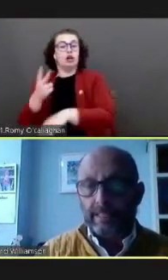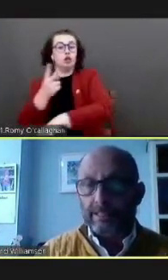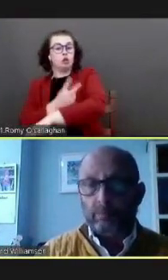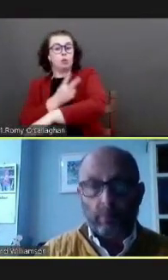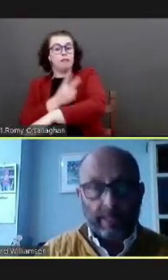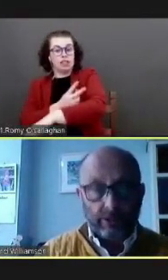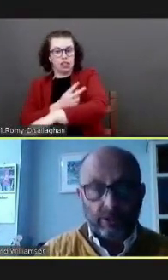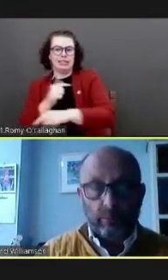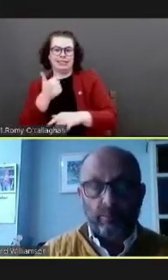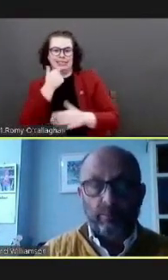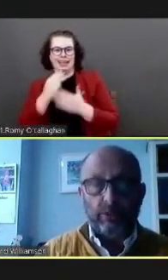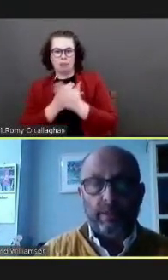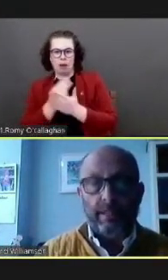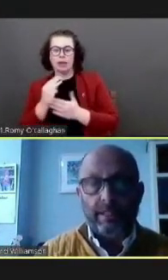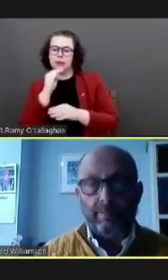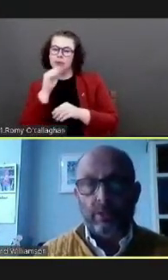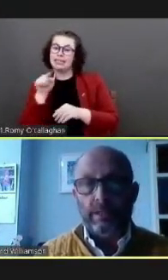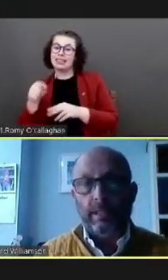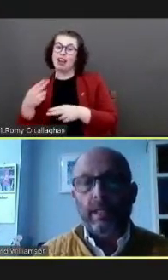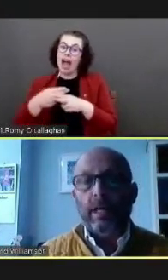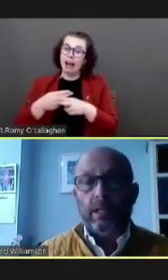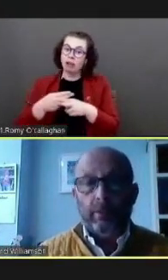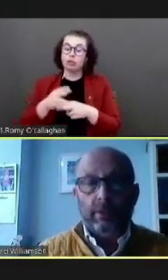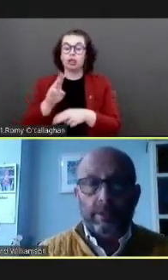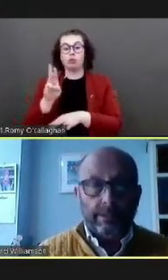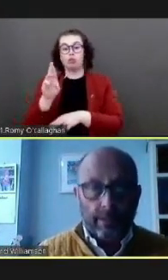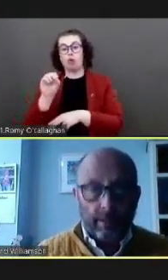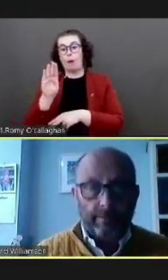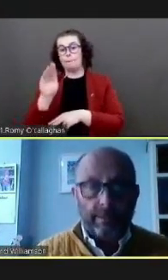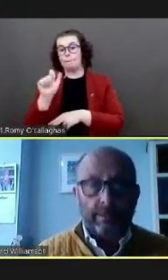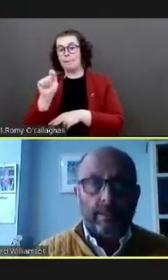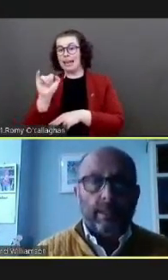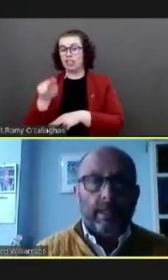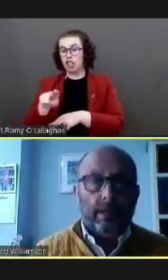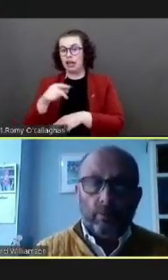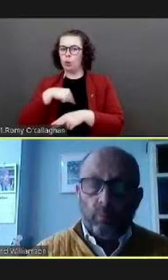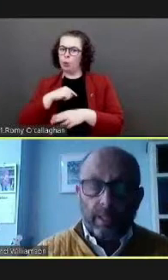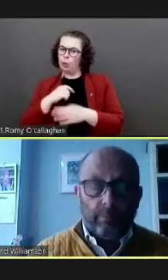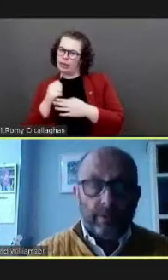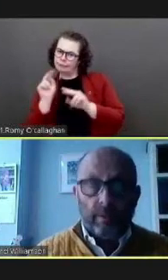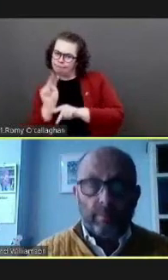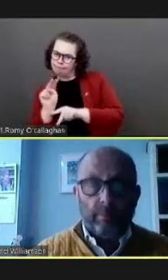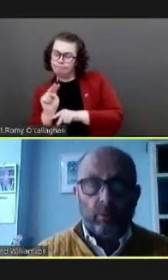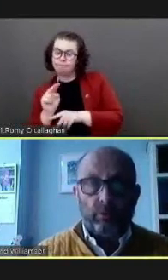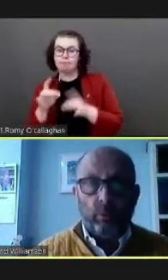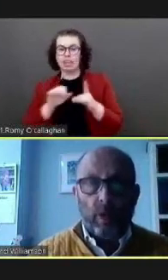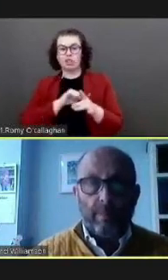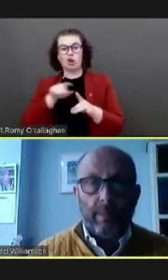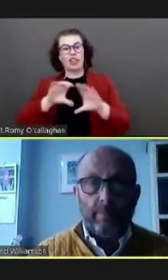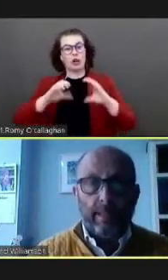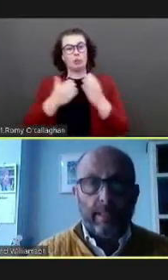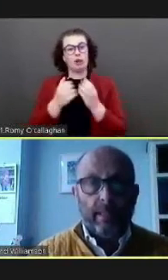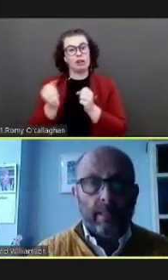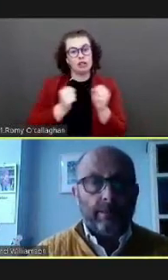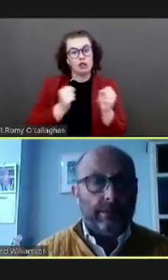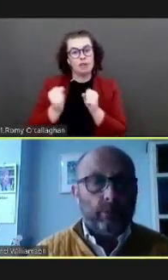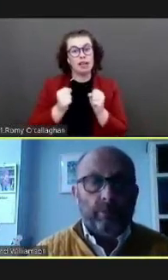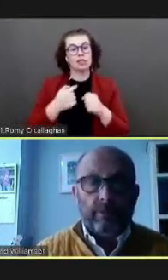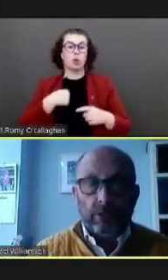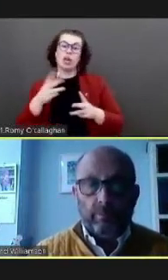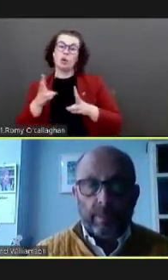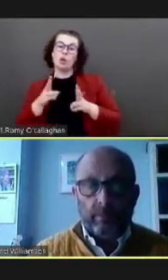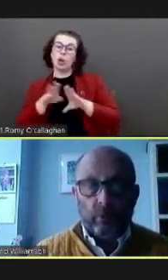aspect, and that's probation supervision within the community, community service, working with young people through YPP,